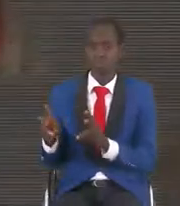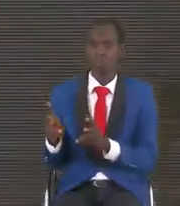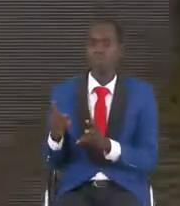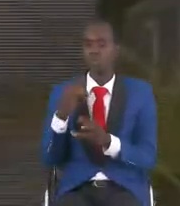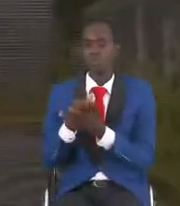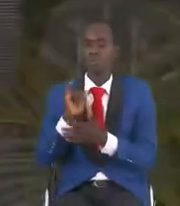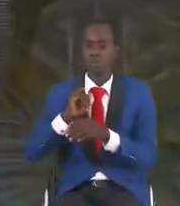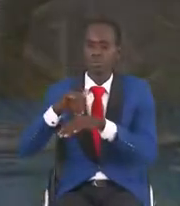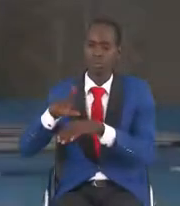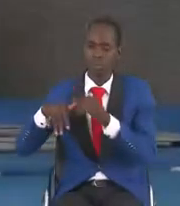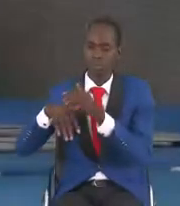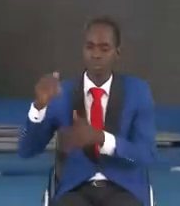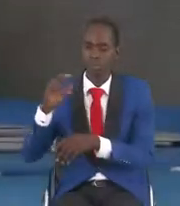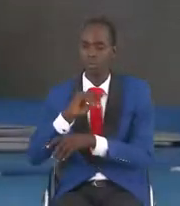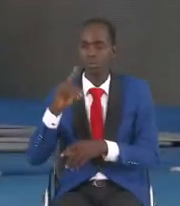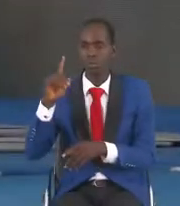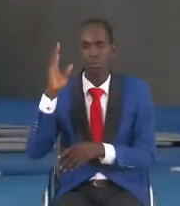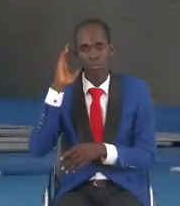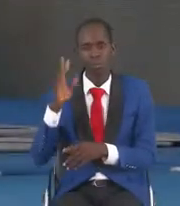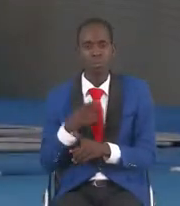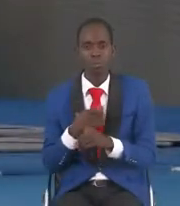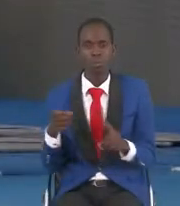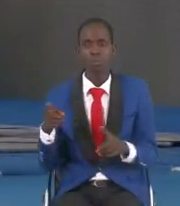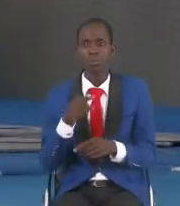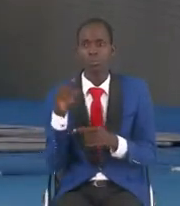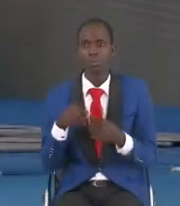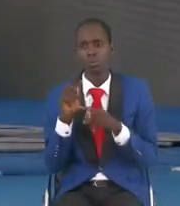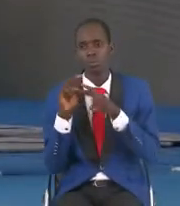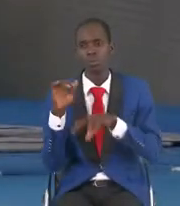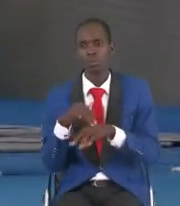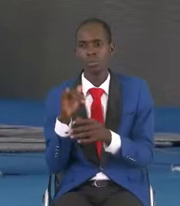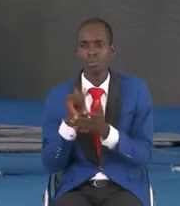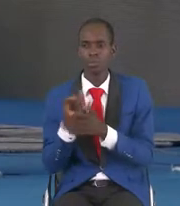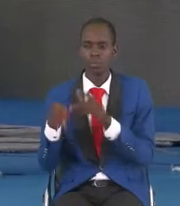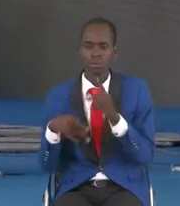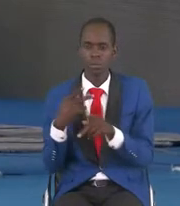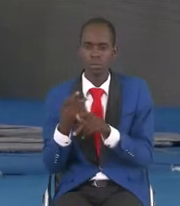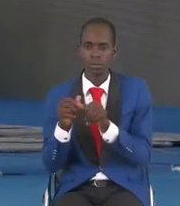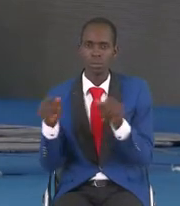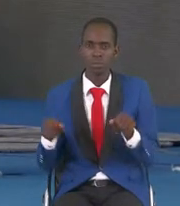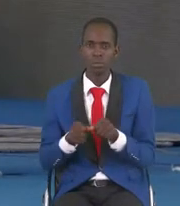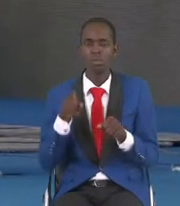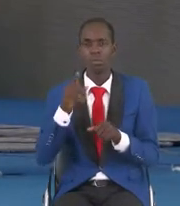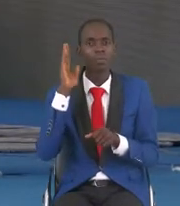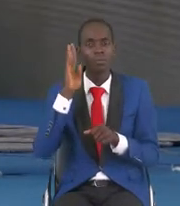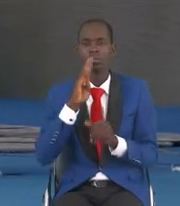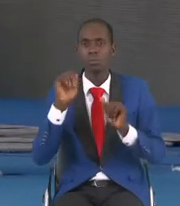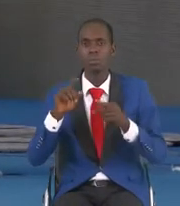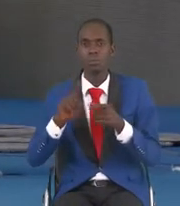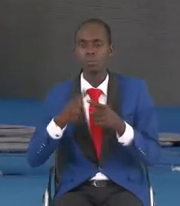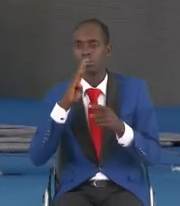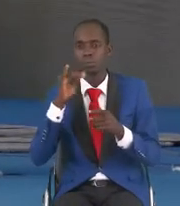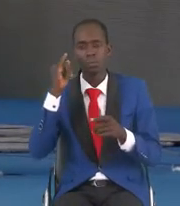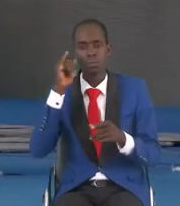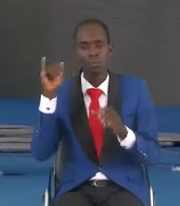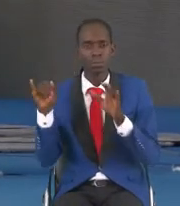no man shall hurt you. When you look at that side, then you're able to identify with Paul the Apostle. You know